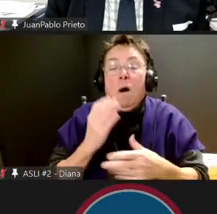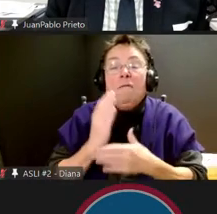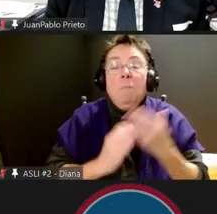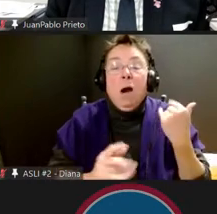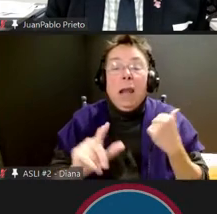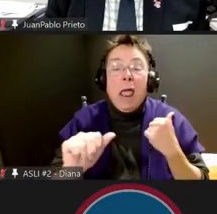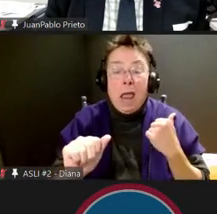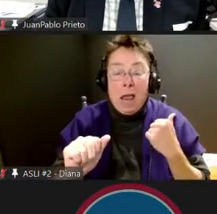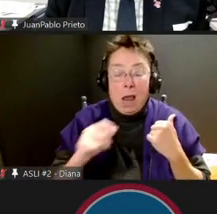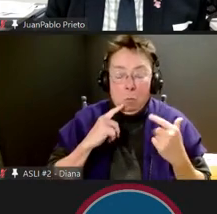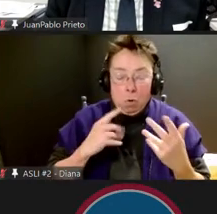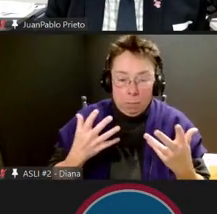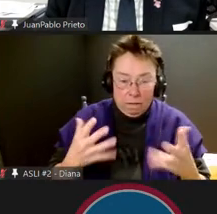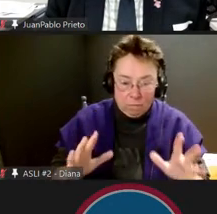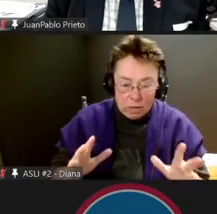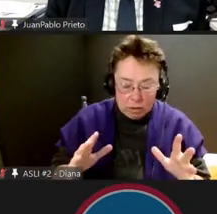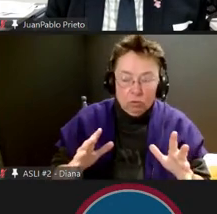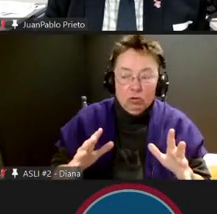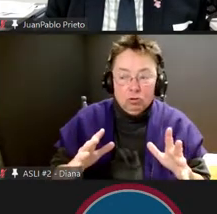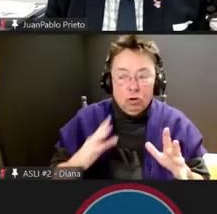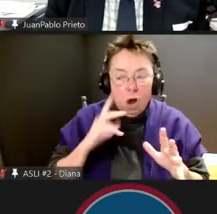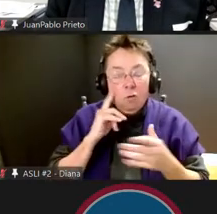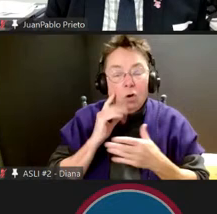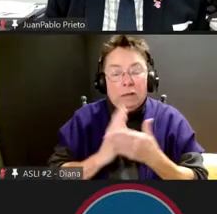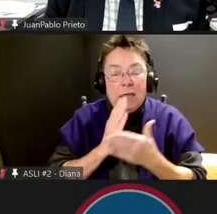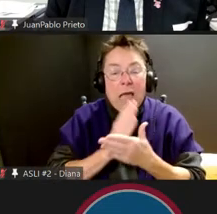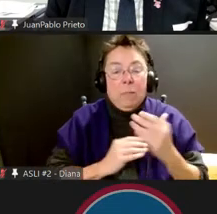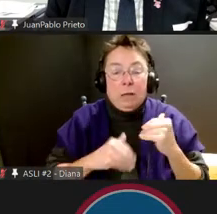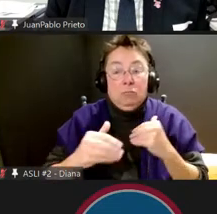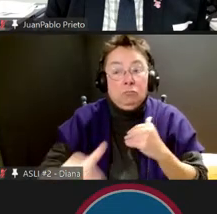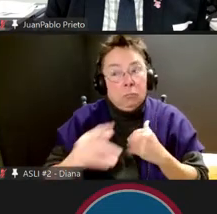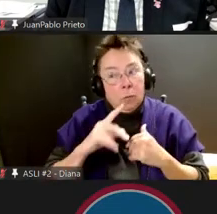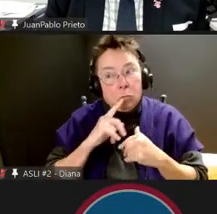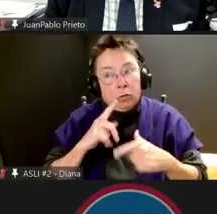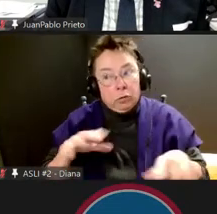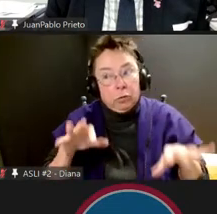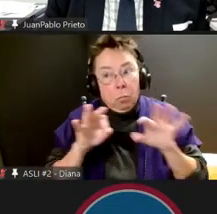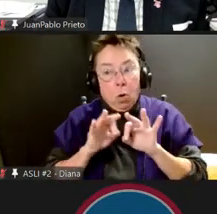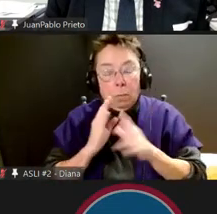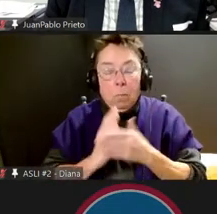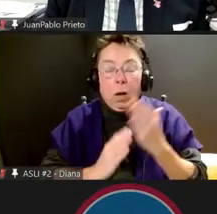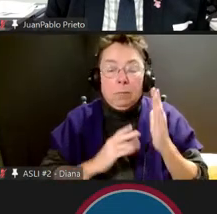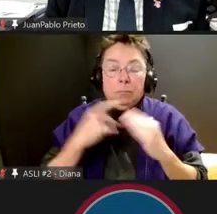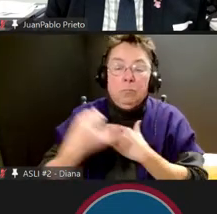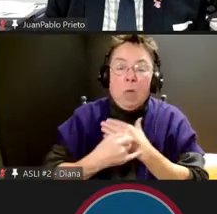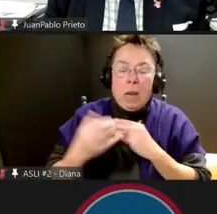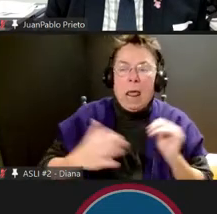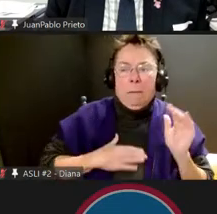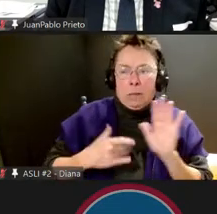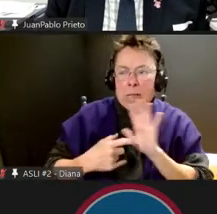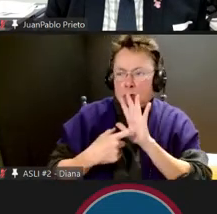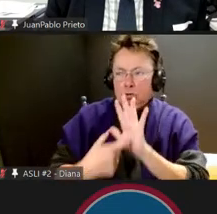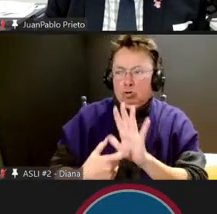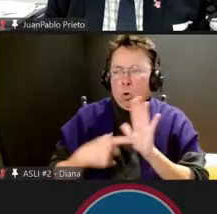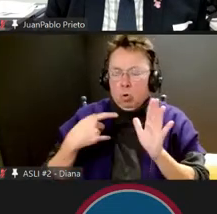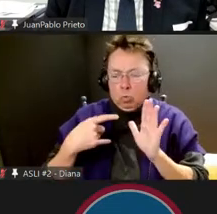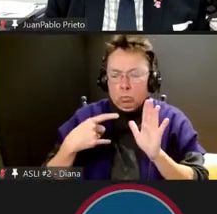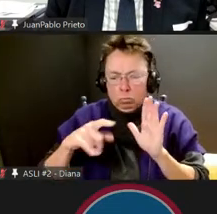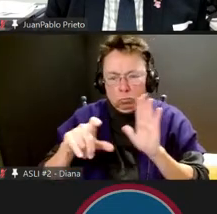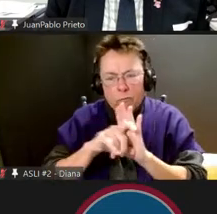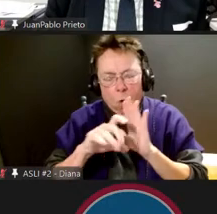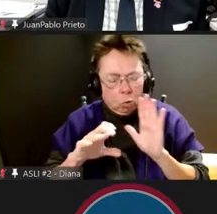here for stage A work for the segments, which is a pretty big milestone in the project. And I'm glad to show you some of those photos as we finish up. It's still one of the more